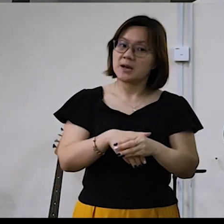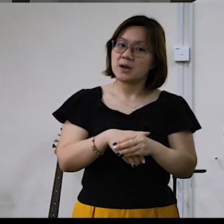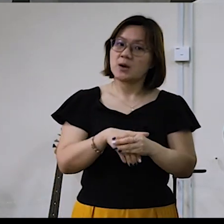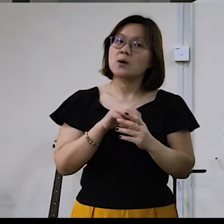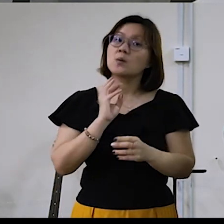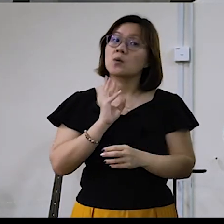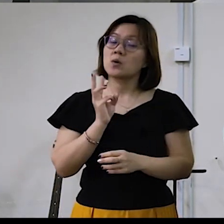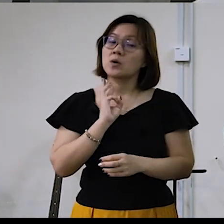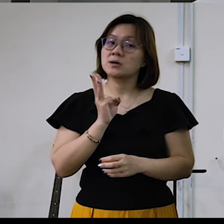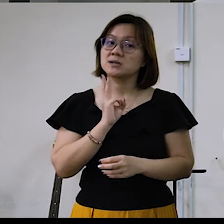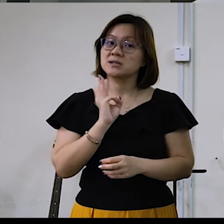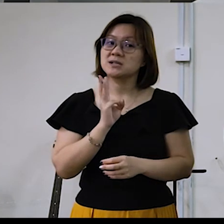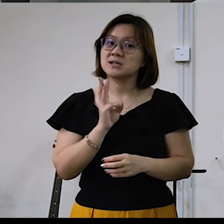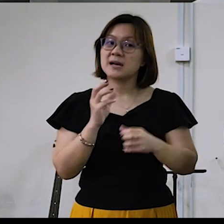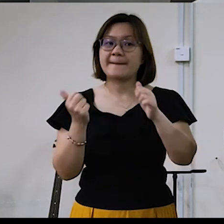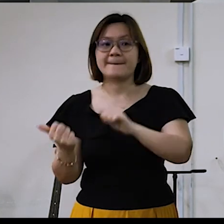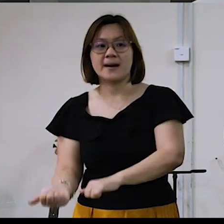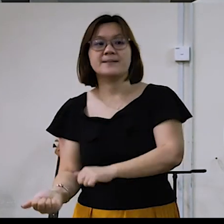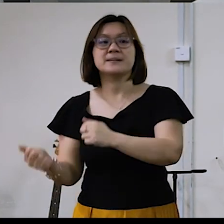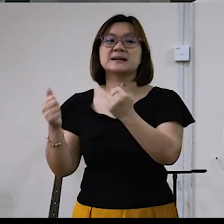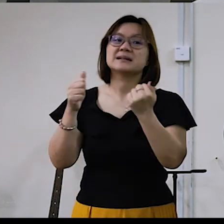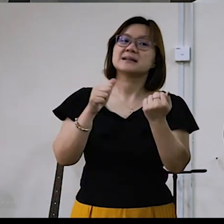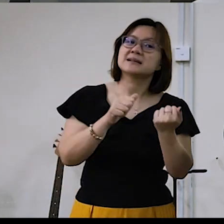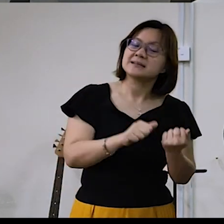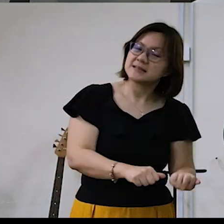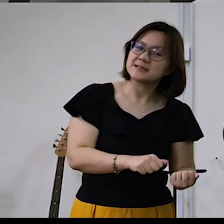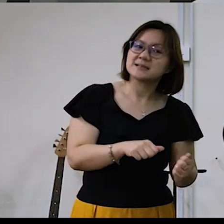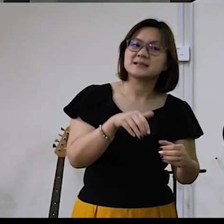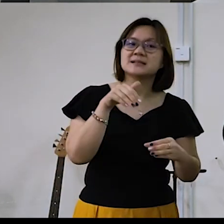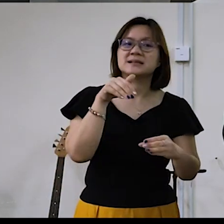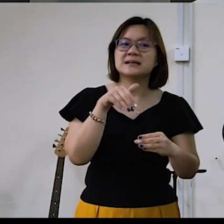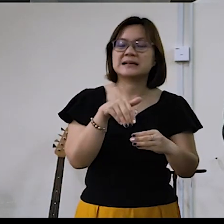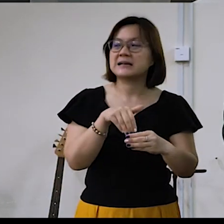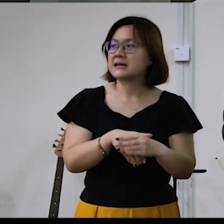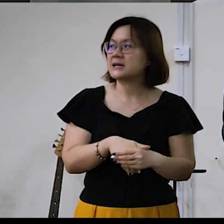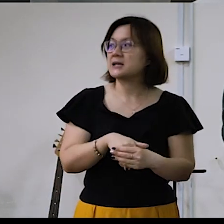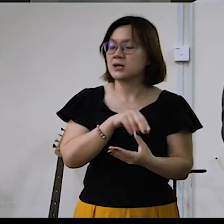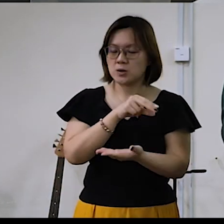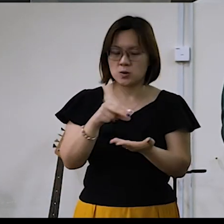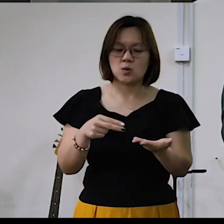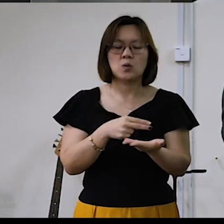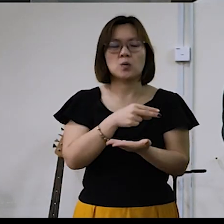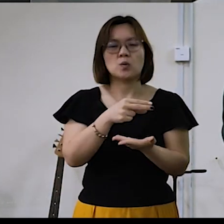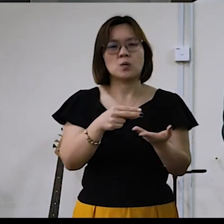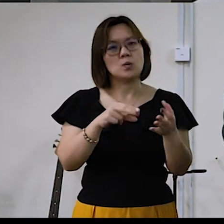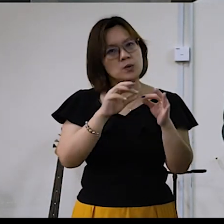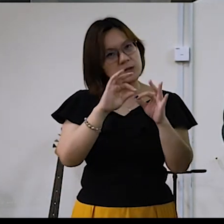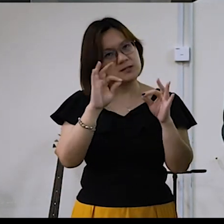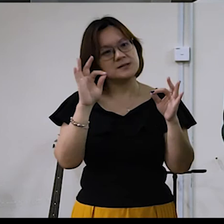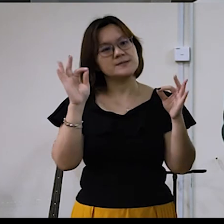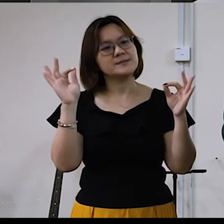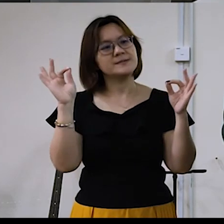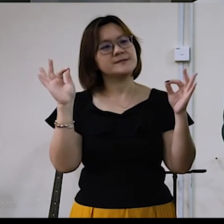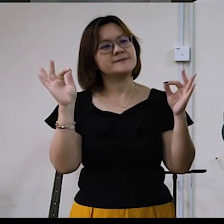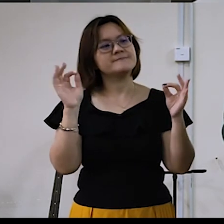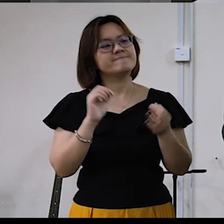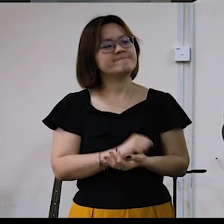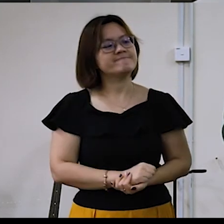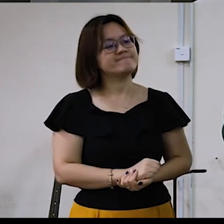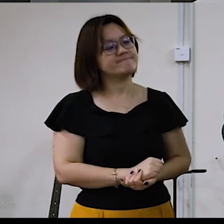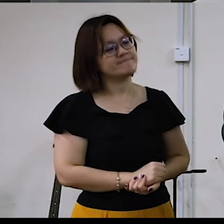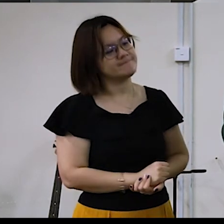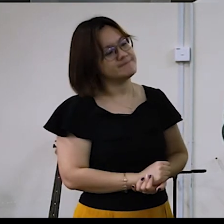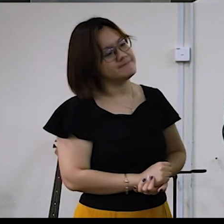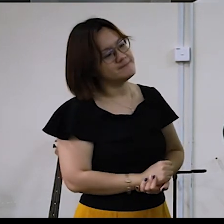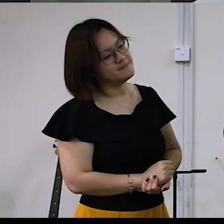secondly, especially get baptized in the Holy Spirit. Let's go to the next